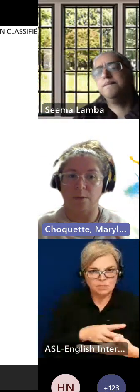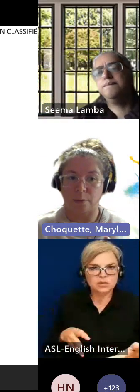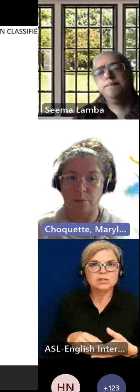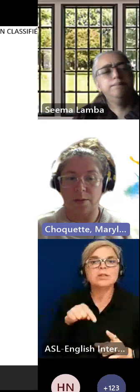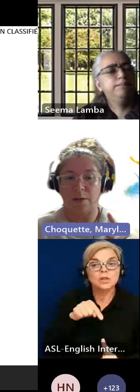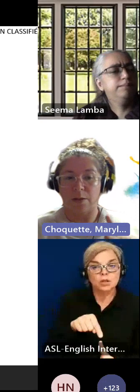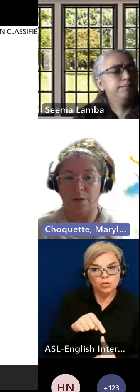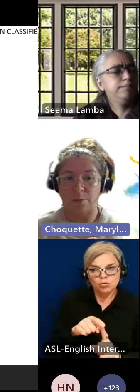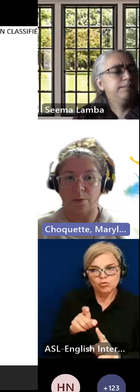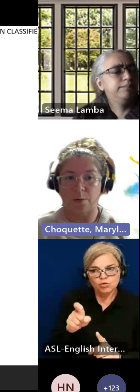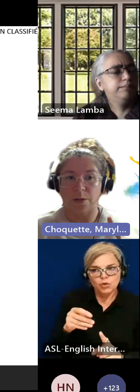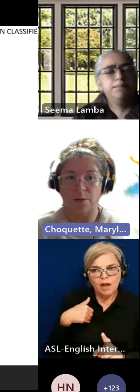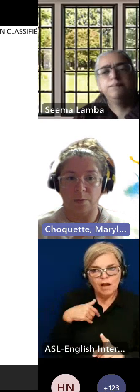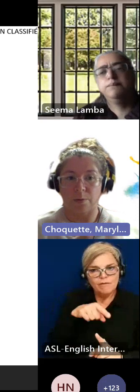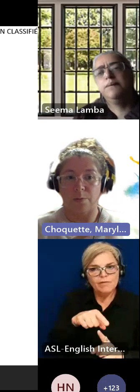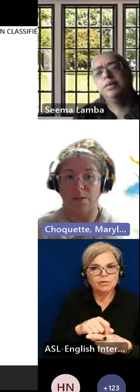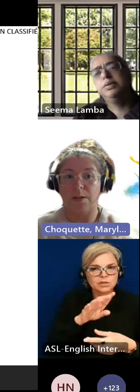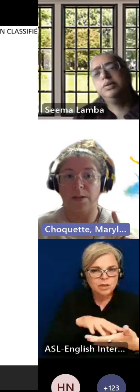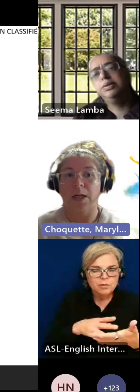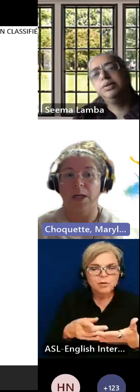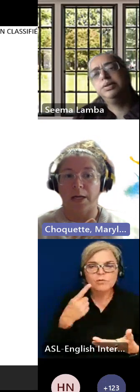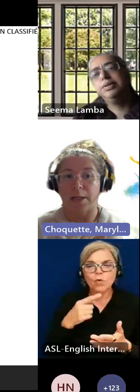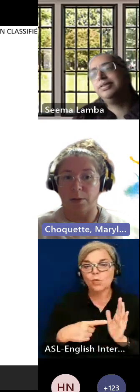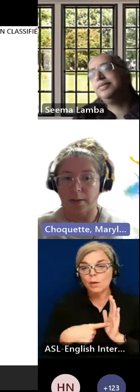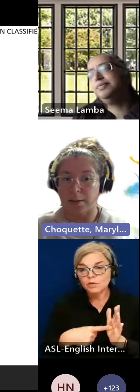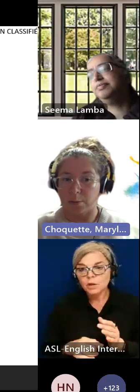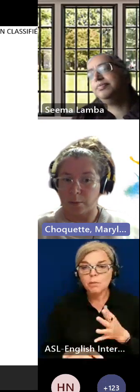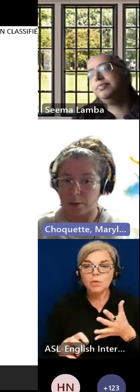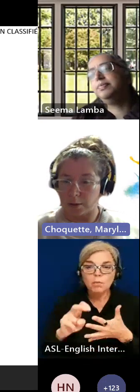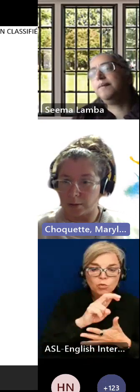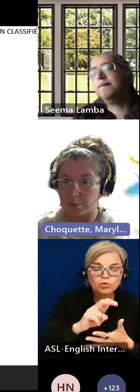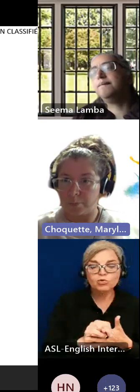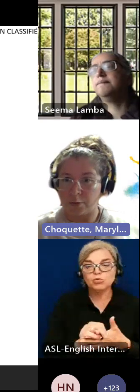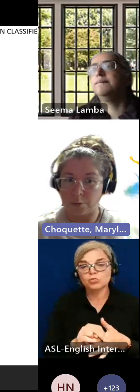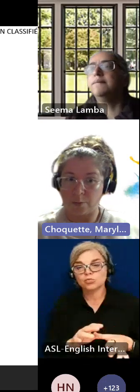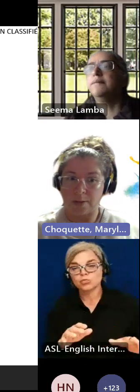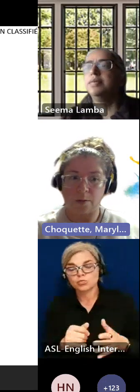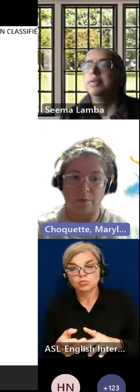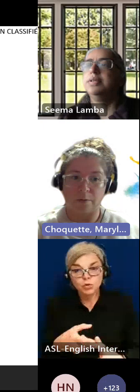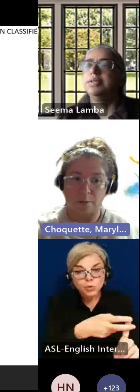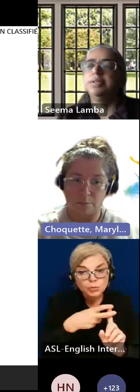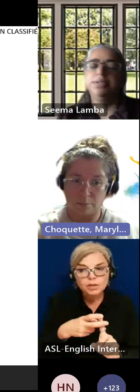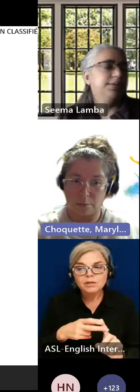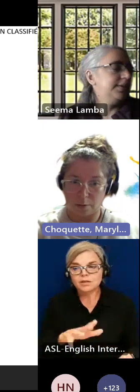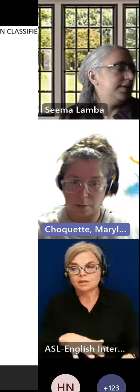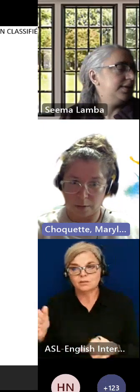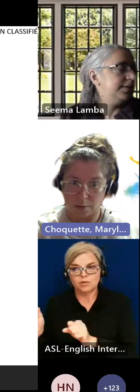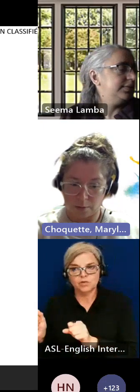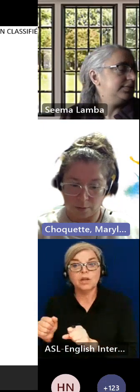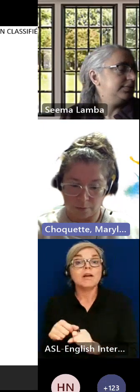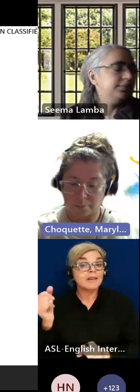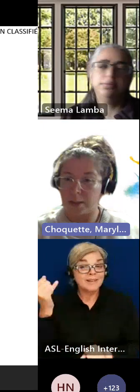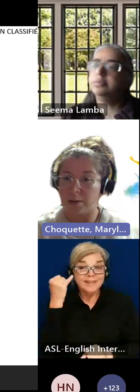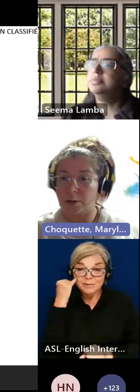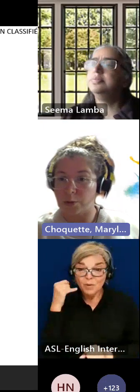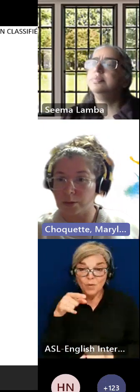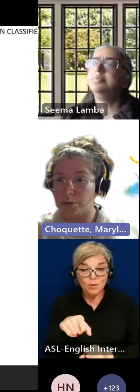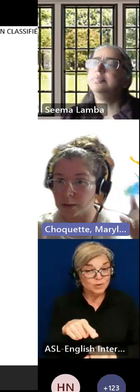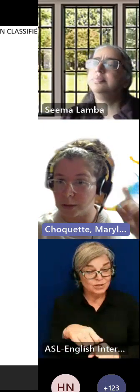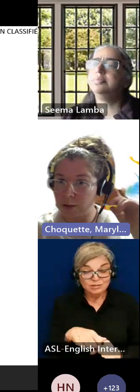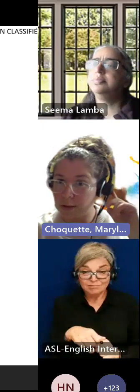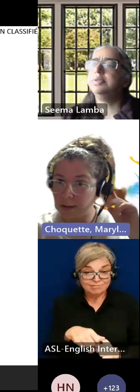tables in. So representation, promotions, recruitment, as well as separations. So if you're missing one of them, you should get